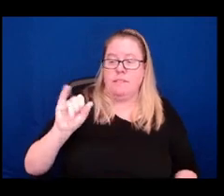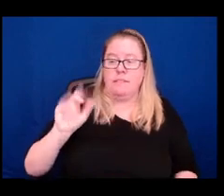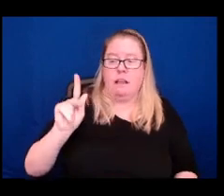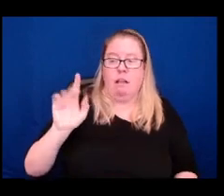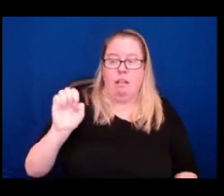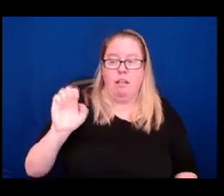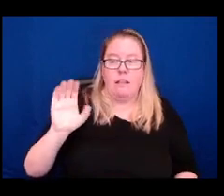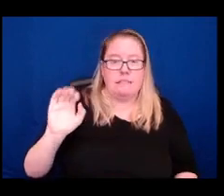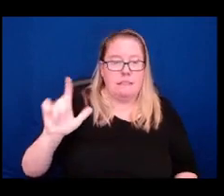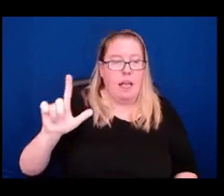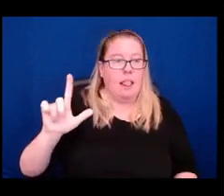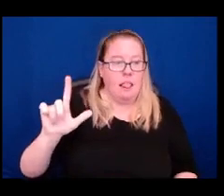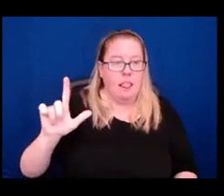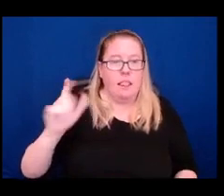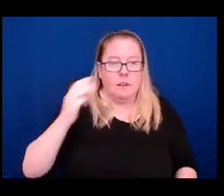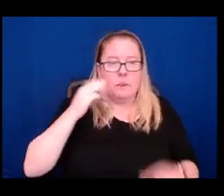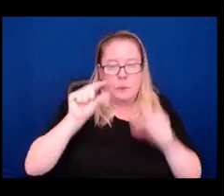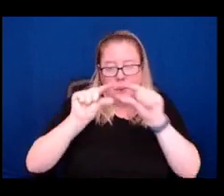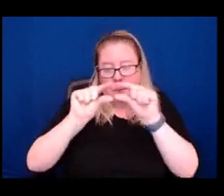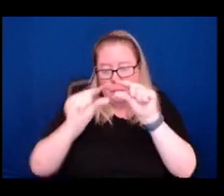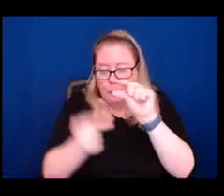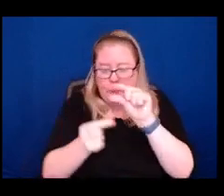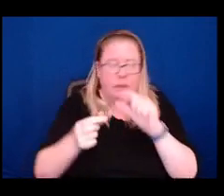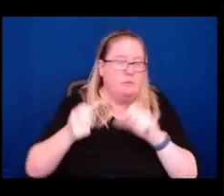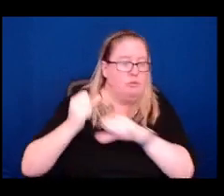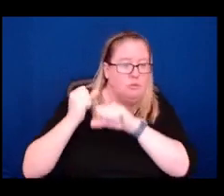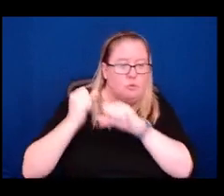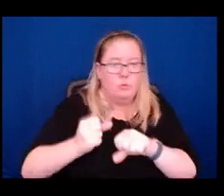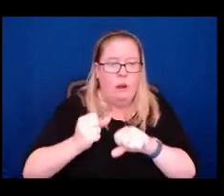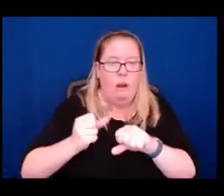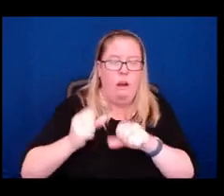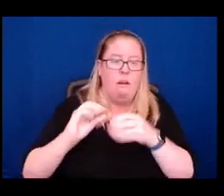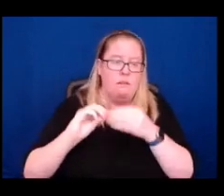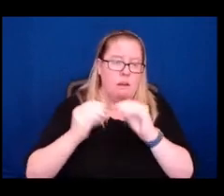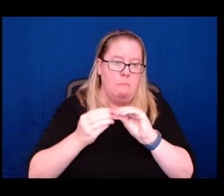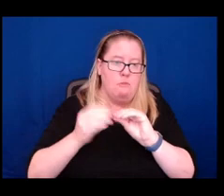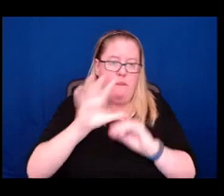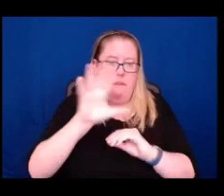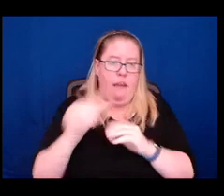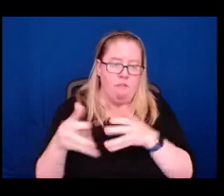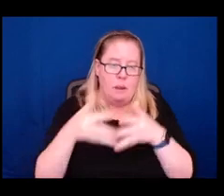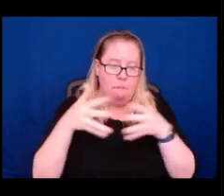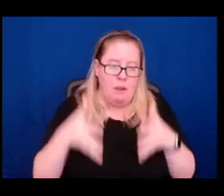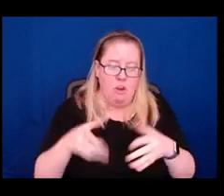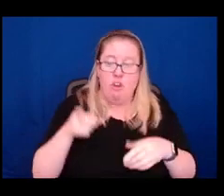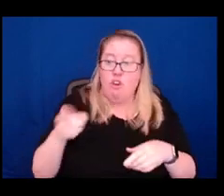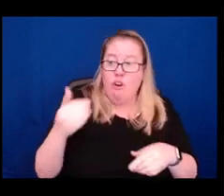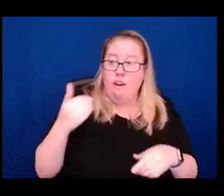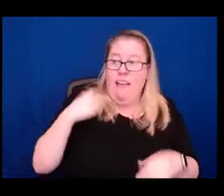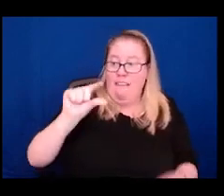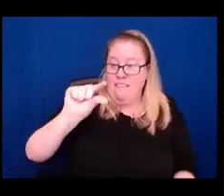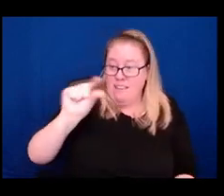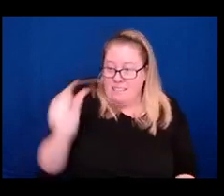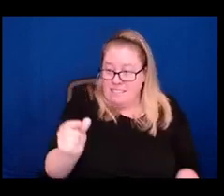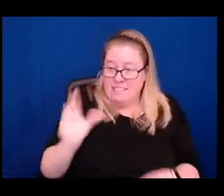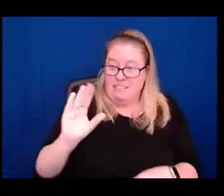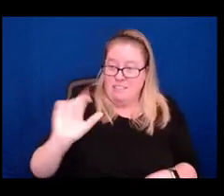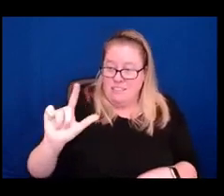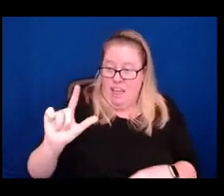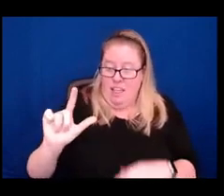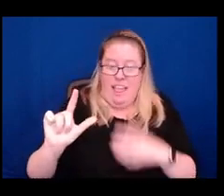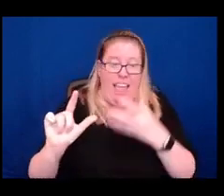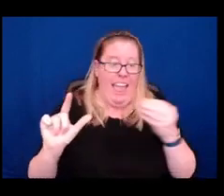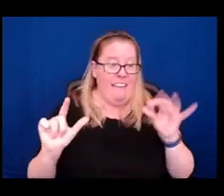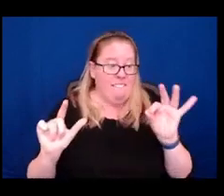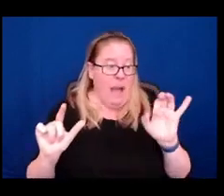sickle cell, which is pretty high among African Americans. And for her to have sickle cell and fibroids,